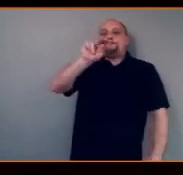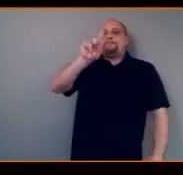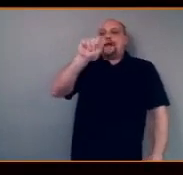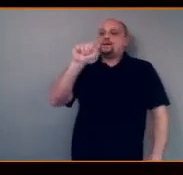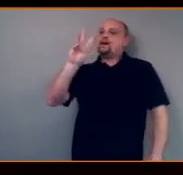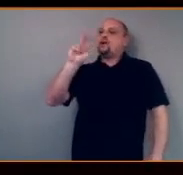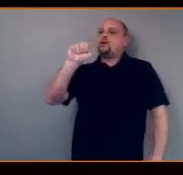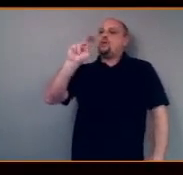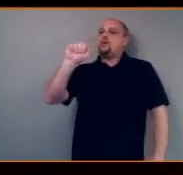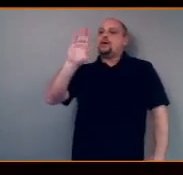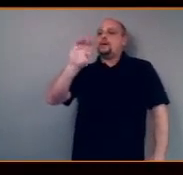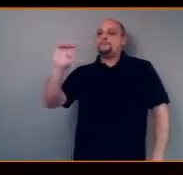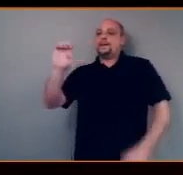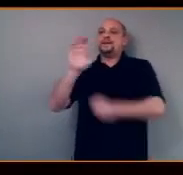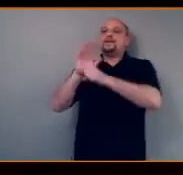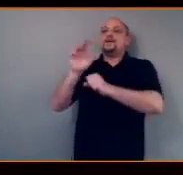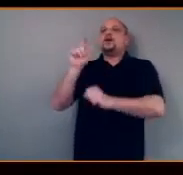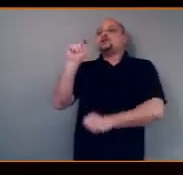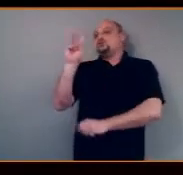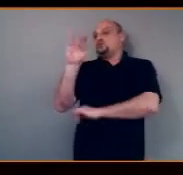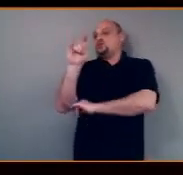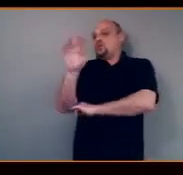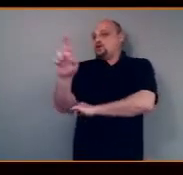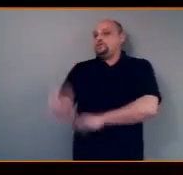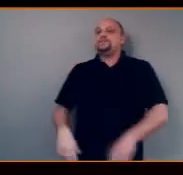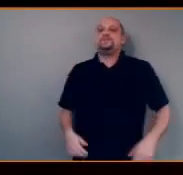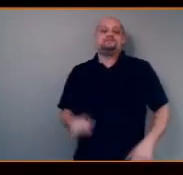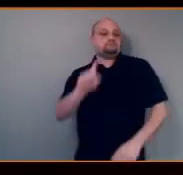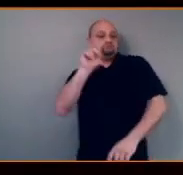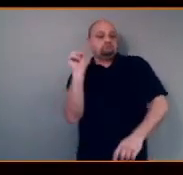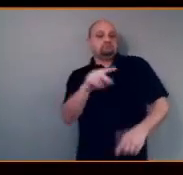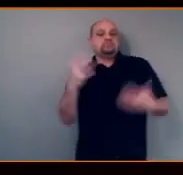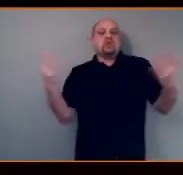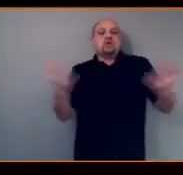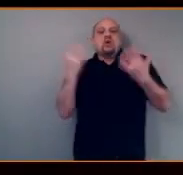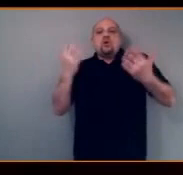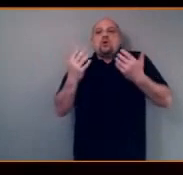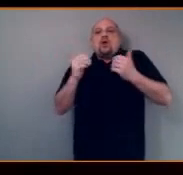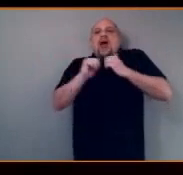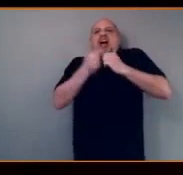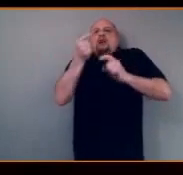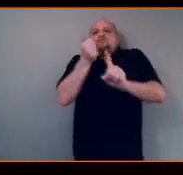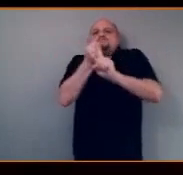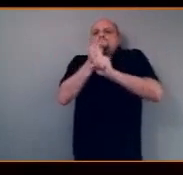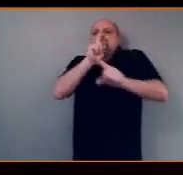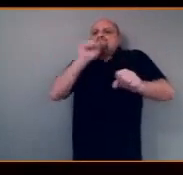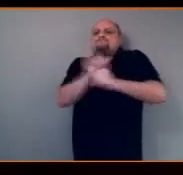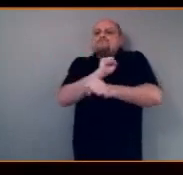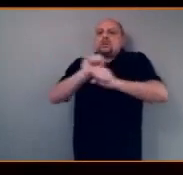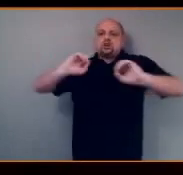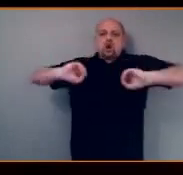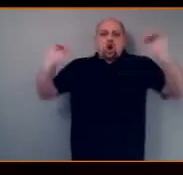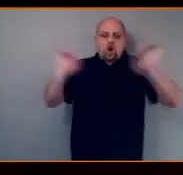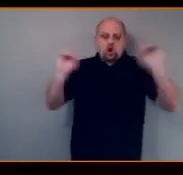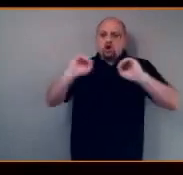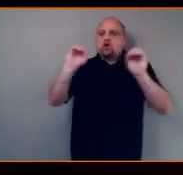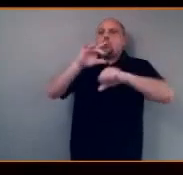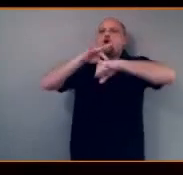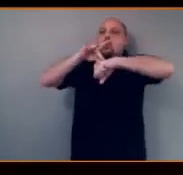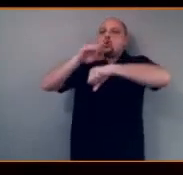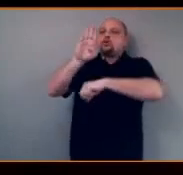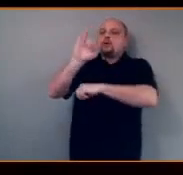on Twitter. Panda Wannabe asks, what precautions did you take to make sure no Earth microbes hitched a ride with you on